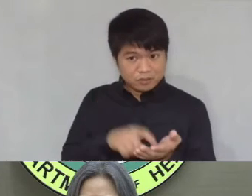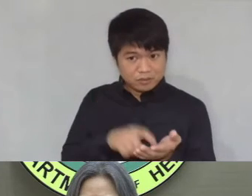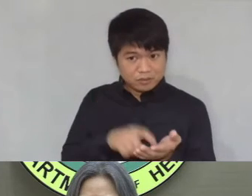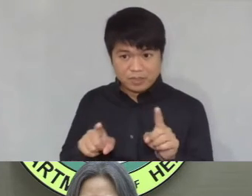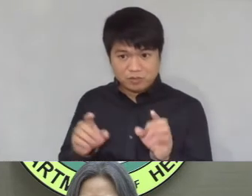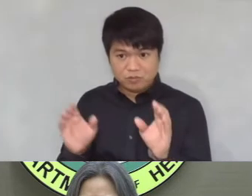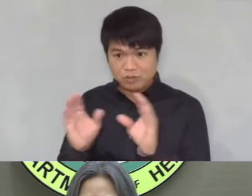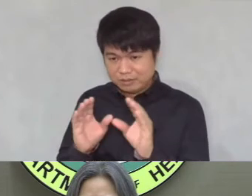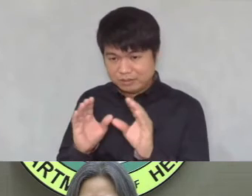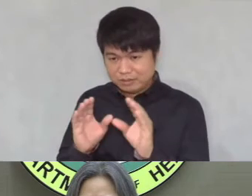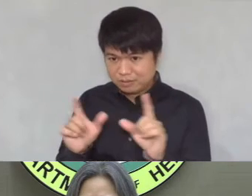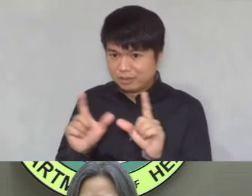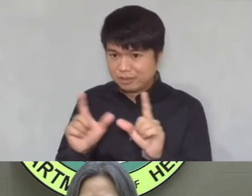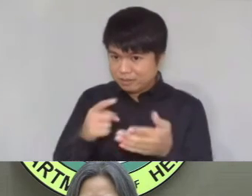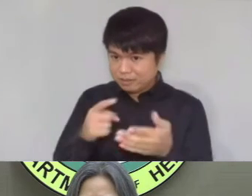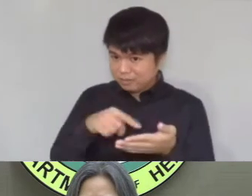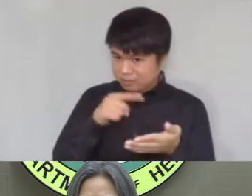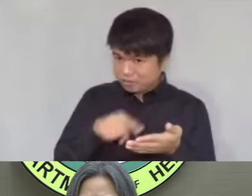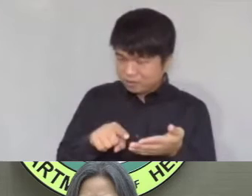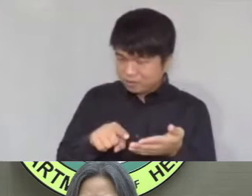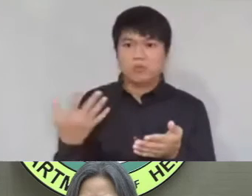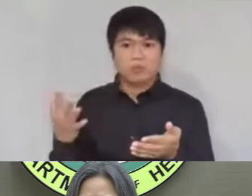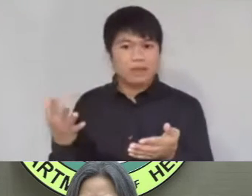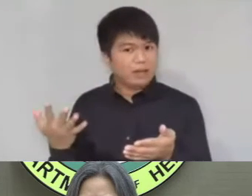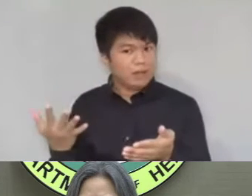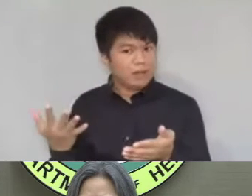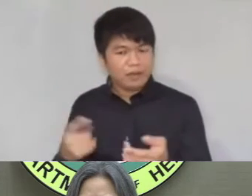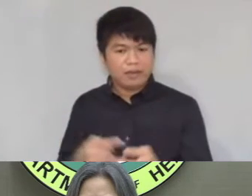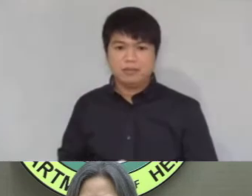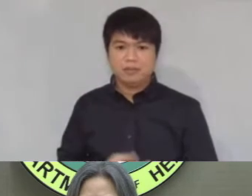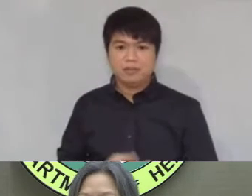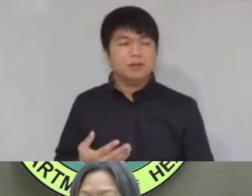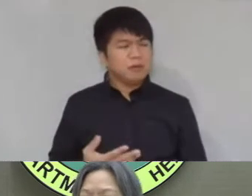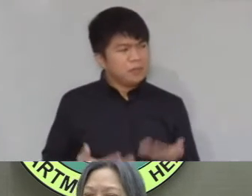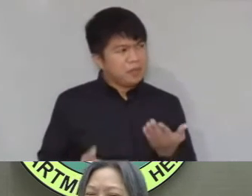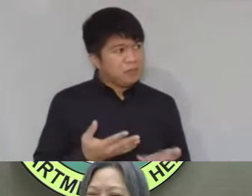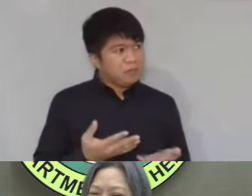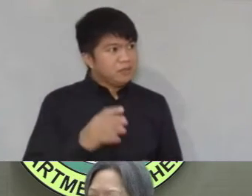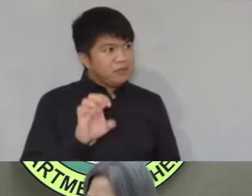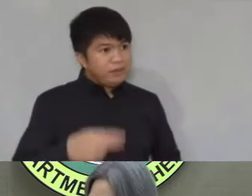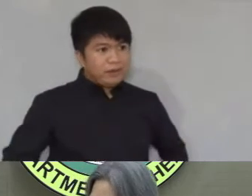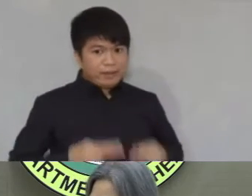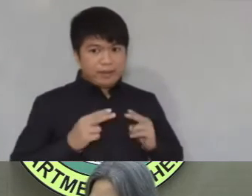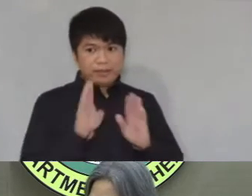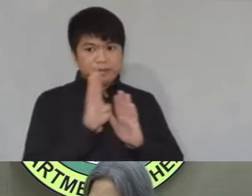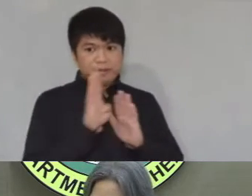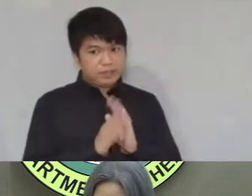licensing, accreditation, there's no specific yet. Baka sa e-health bill.